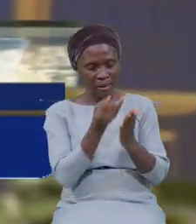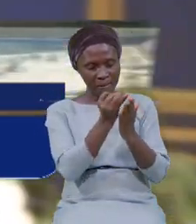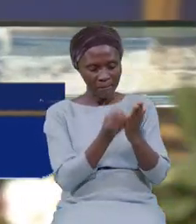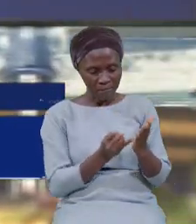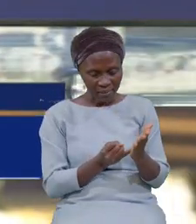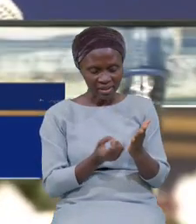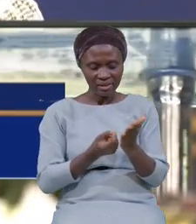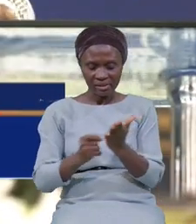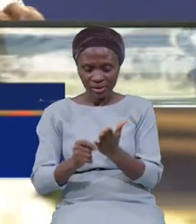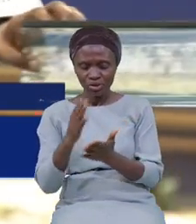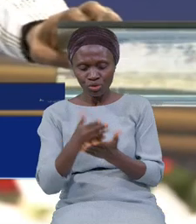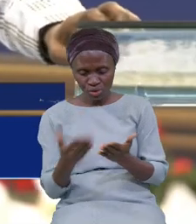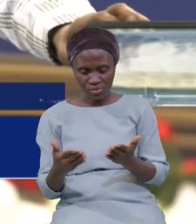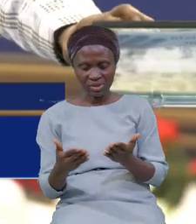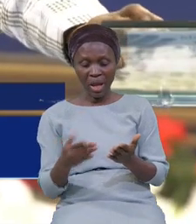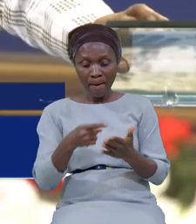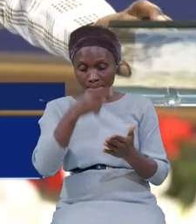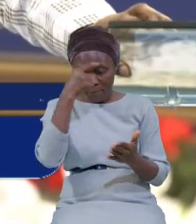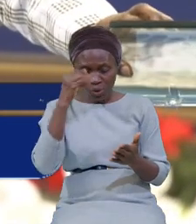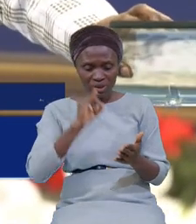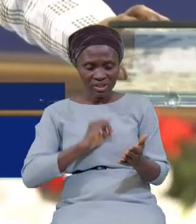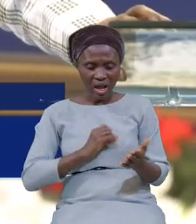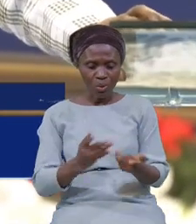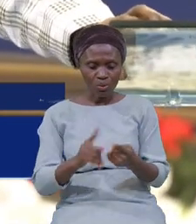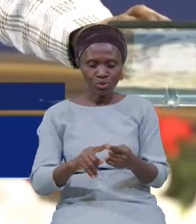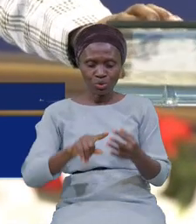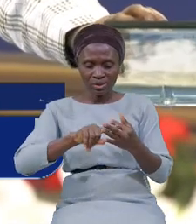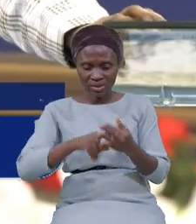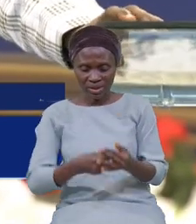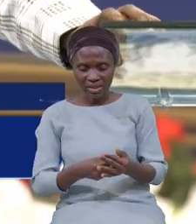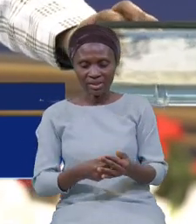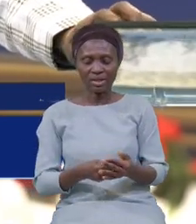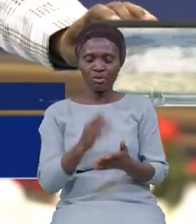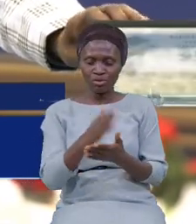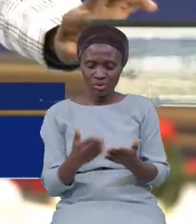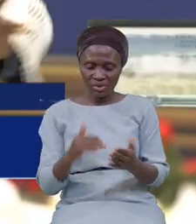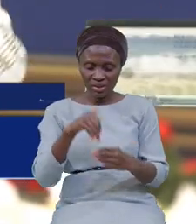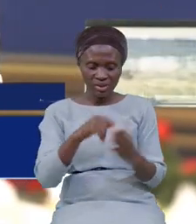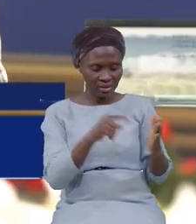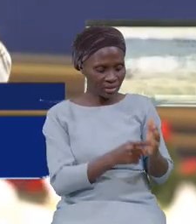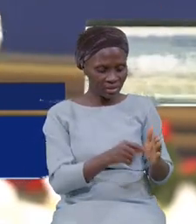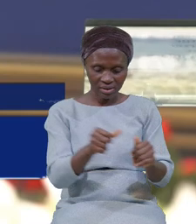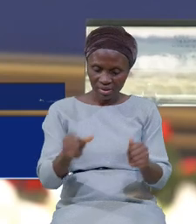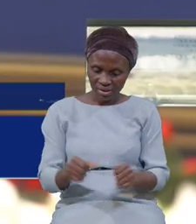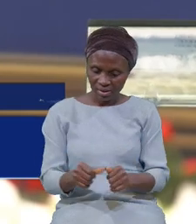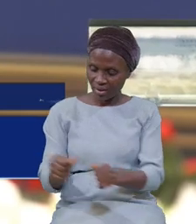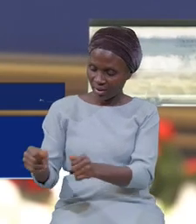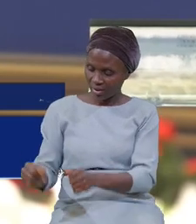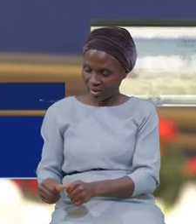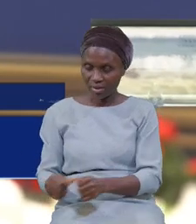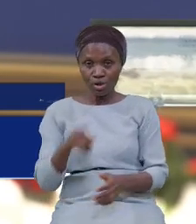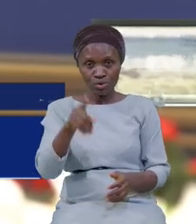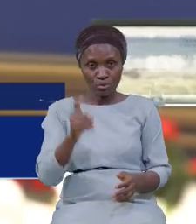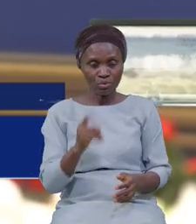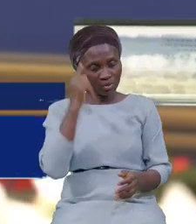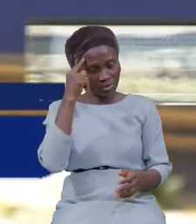something because I want to start an NGO in this area. You must be